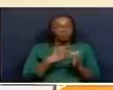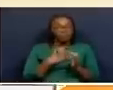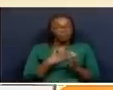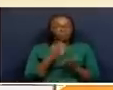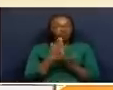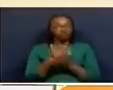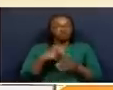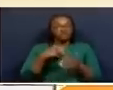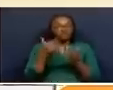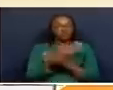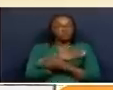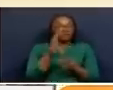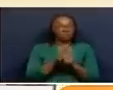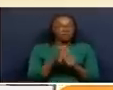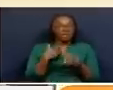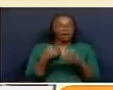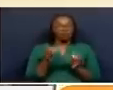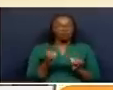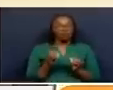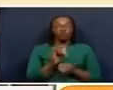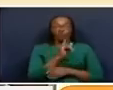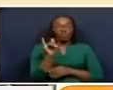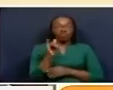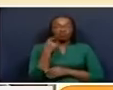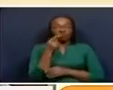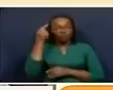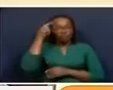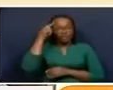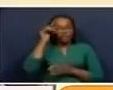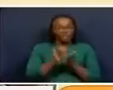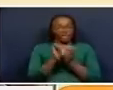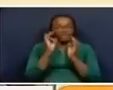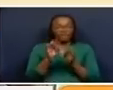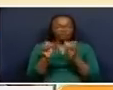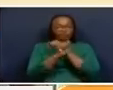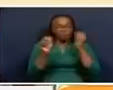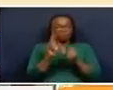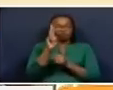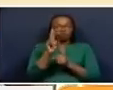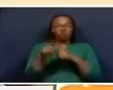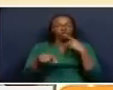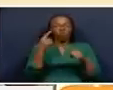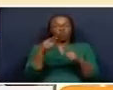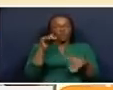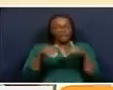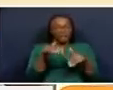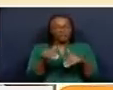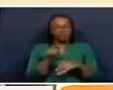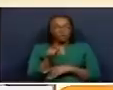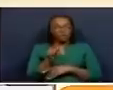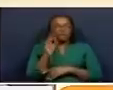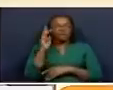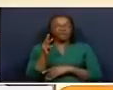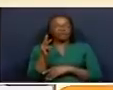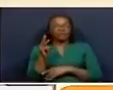out of saying this, is those of us who think that if President Kenyatta wins the election, they are going to be appointed